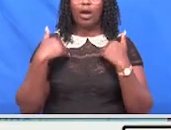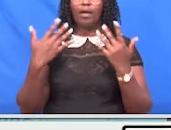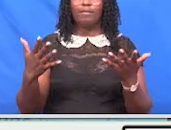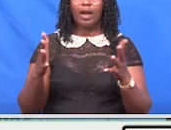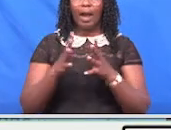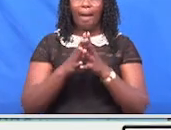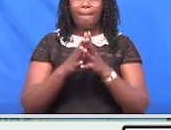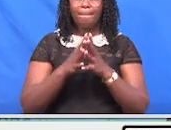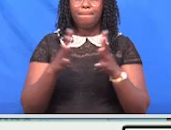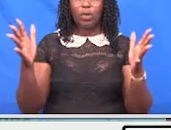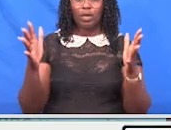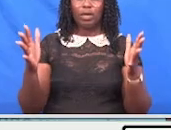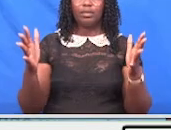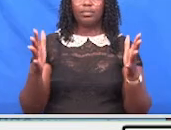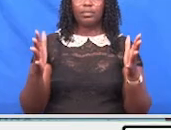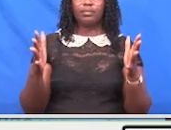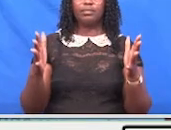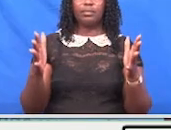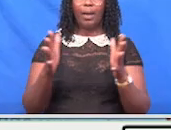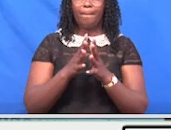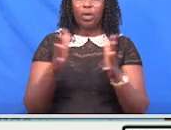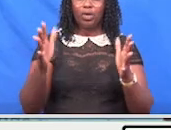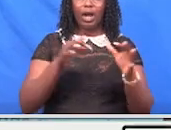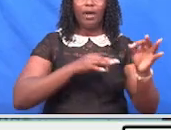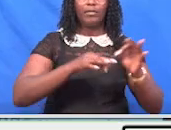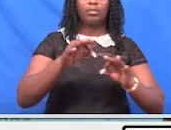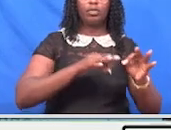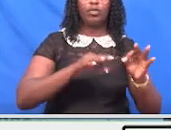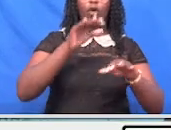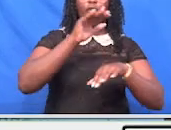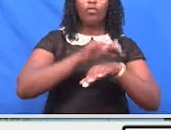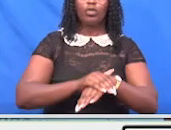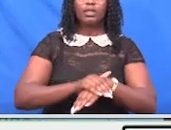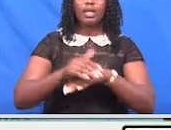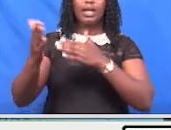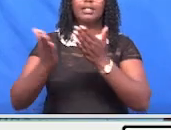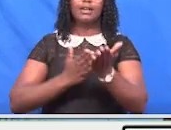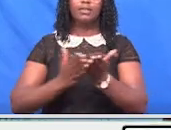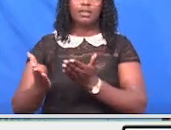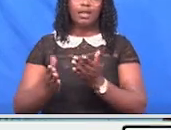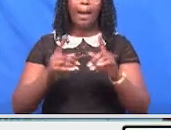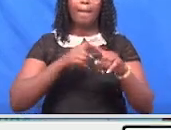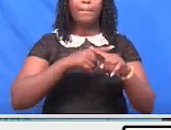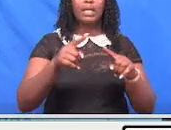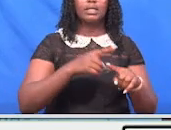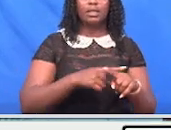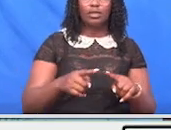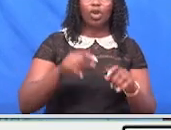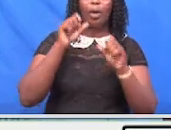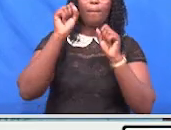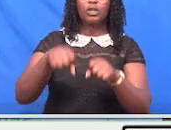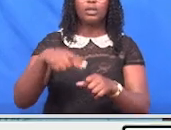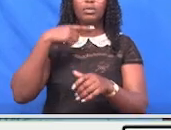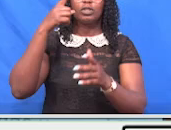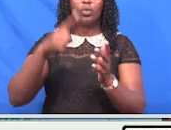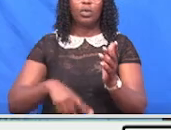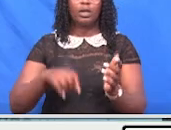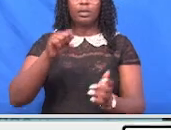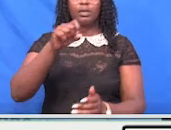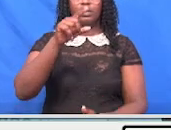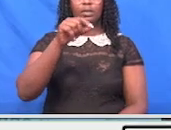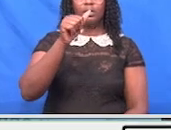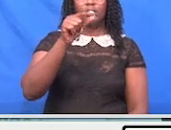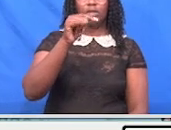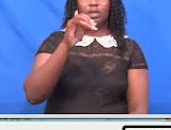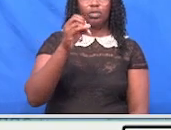broader breadth of description of goods or services. For instance, for the pencil, we can say stationery, so that I'm not